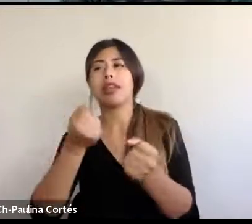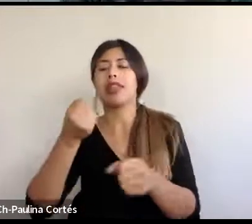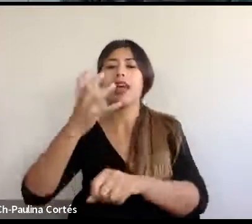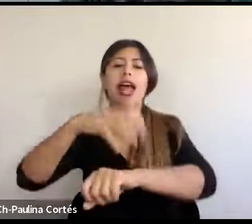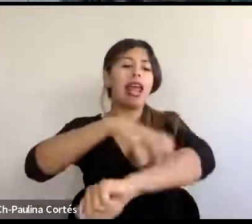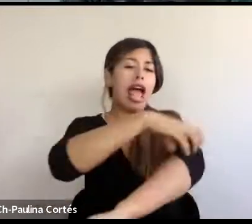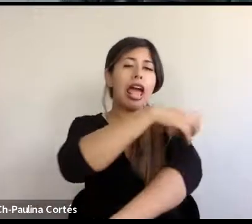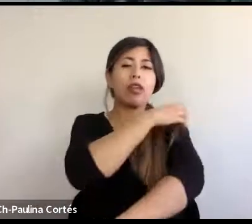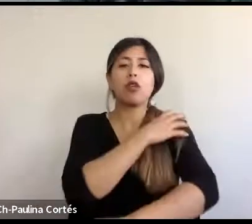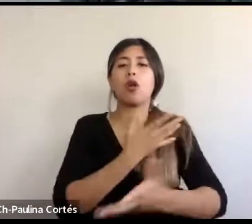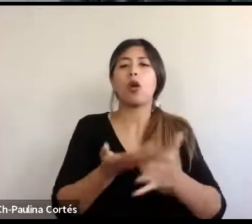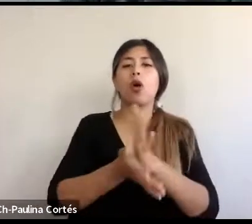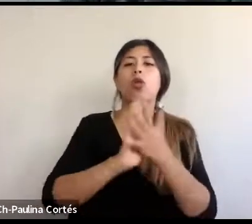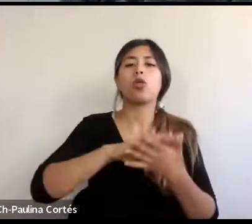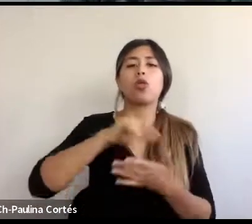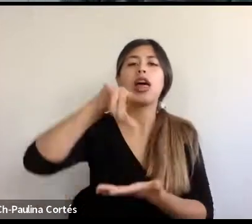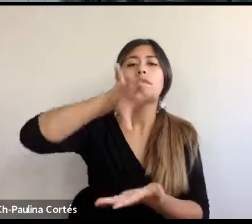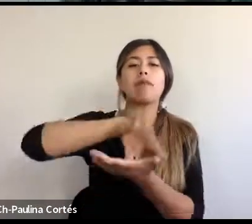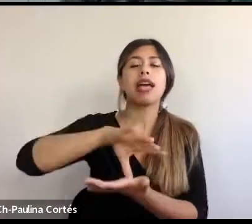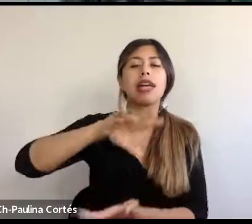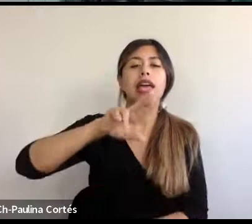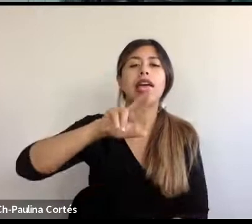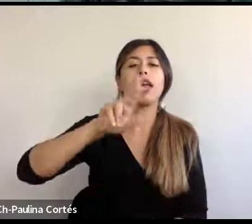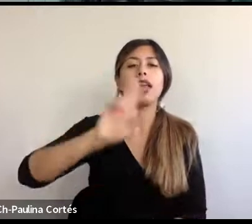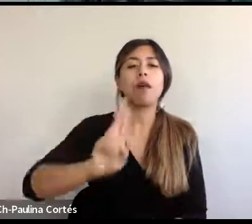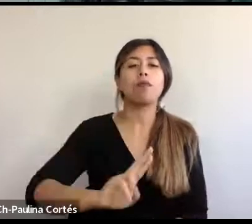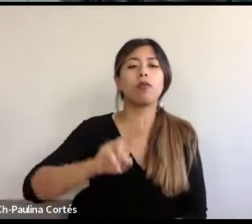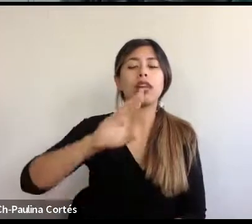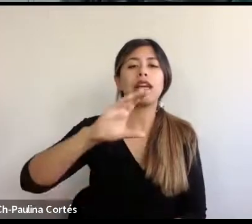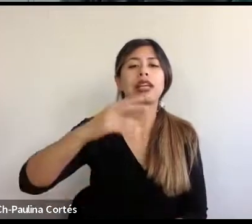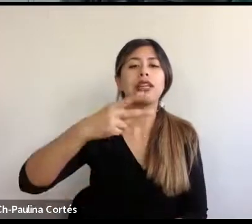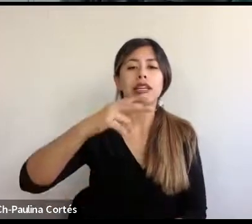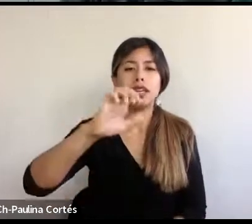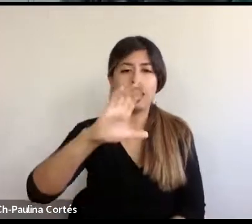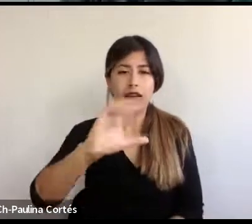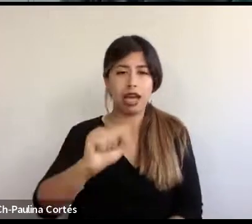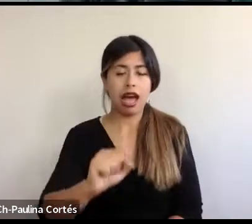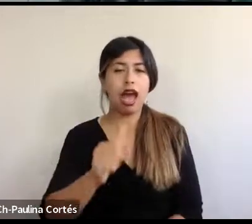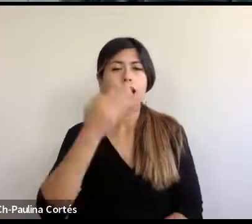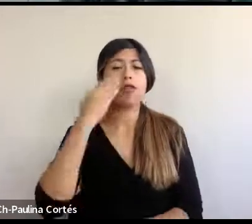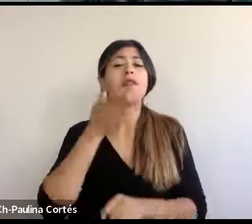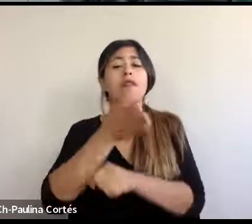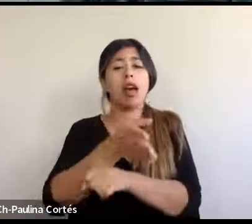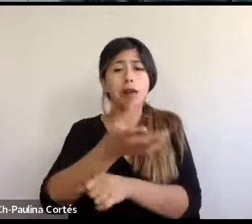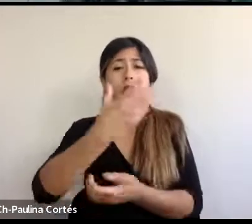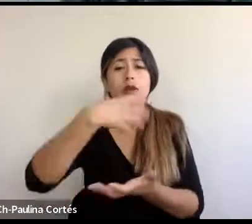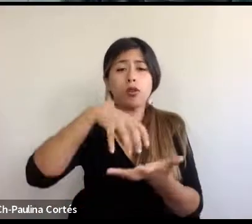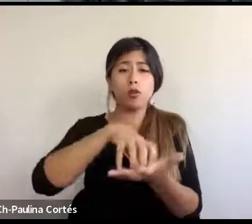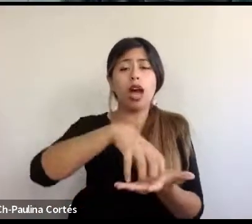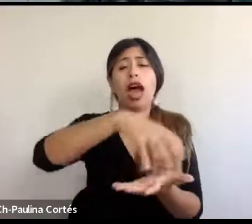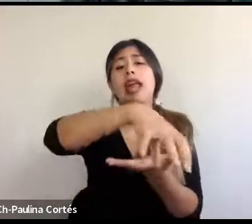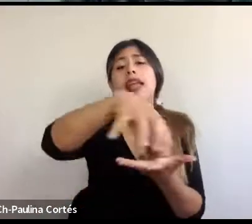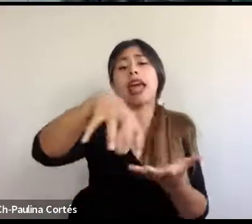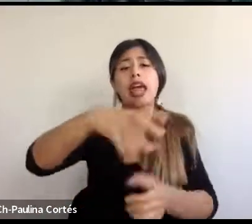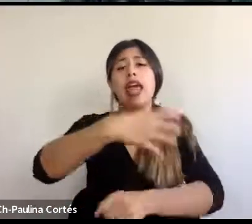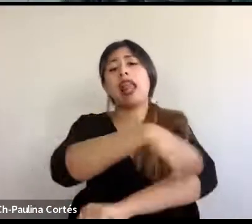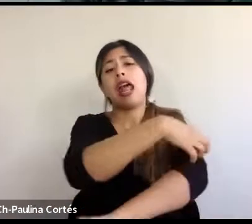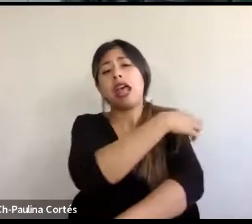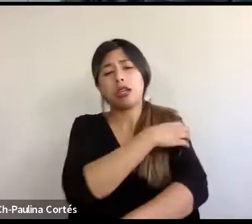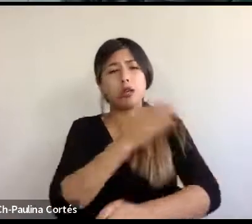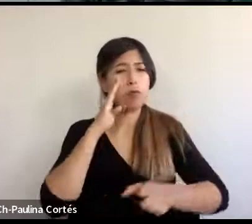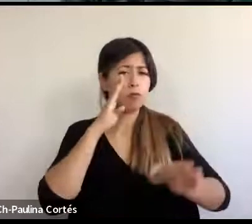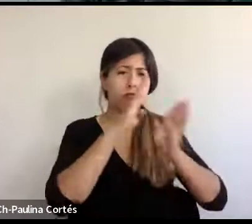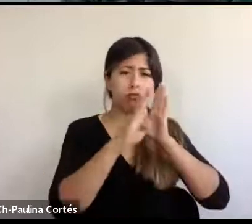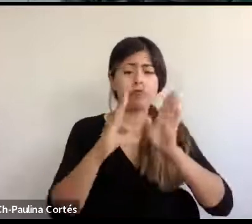have 25 regional towns and cities for 2022. And for this edition, this will be one